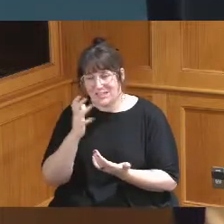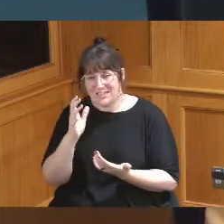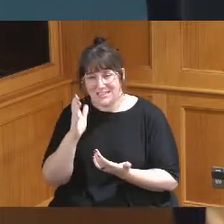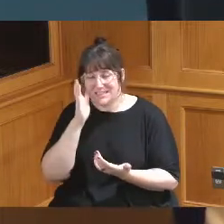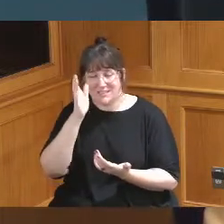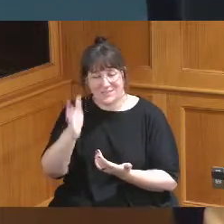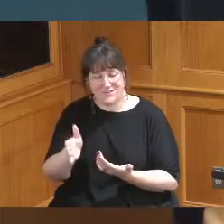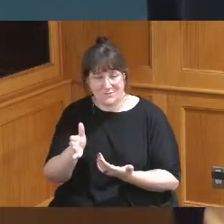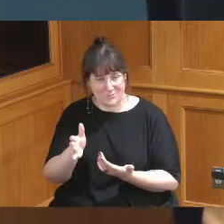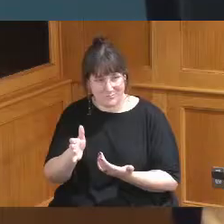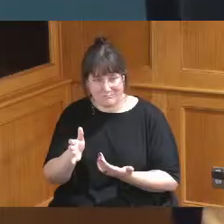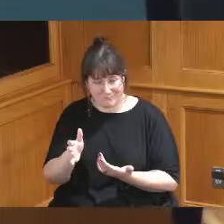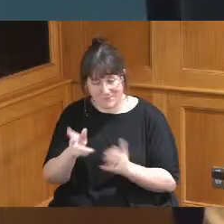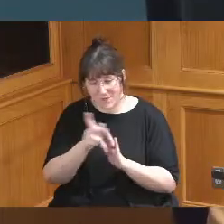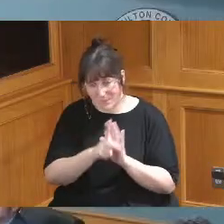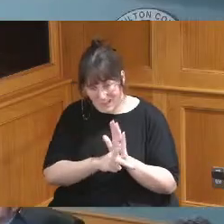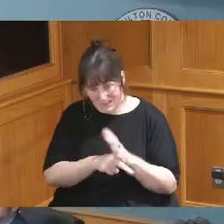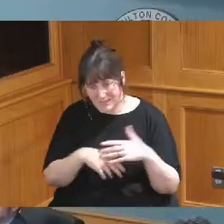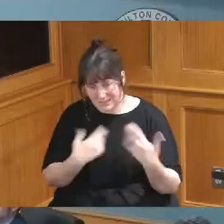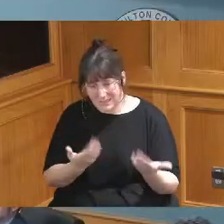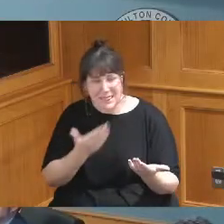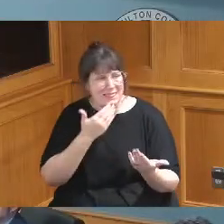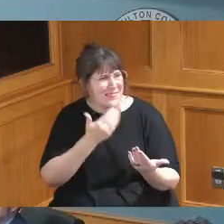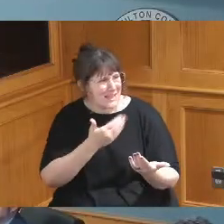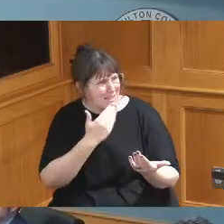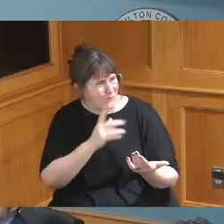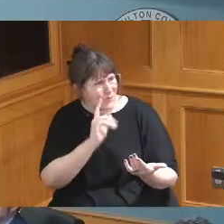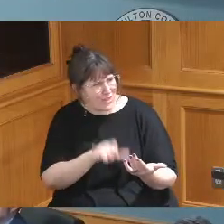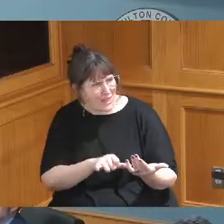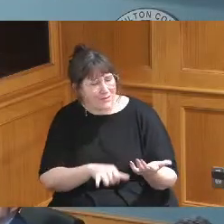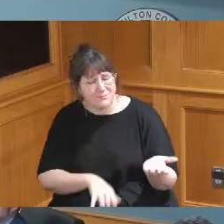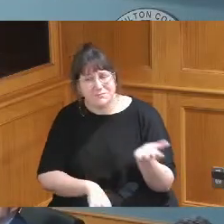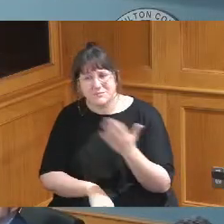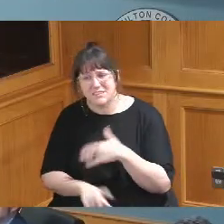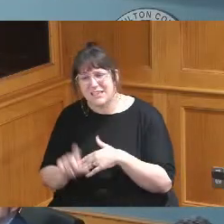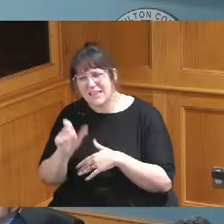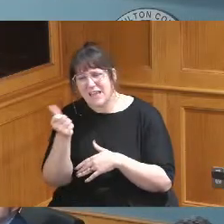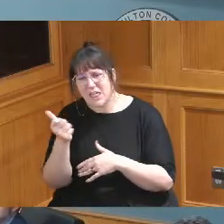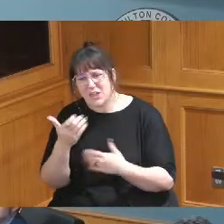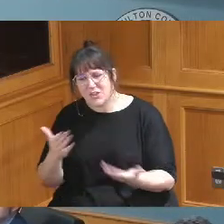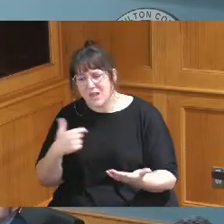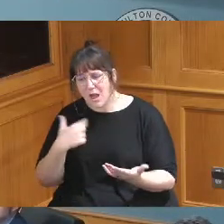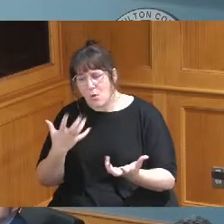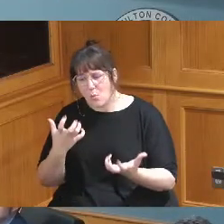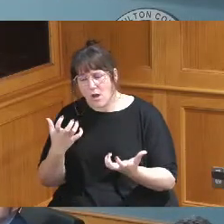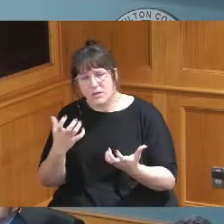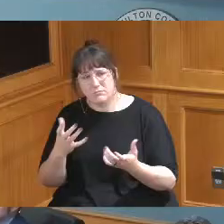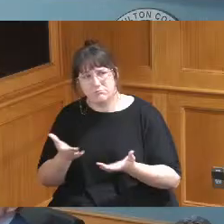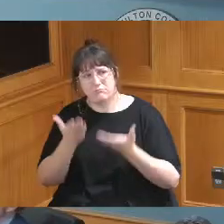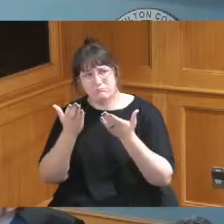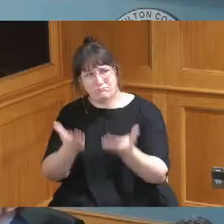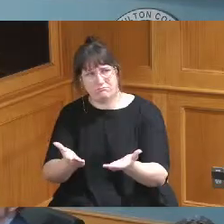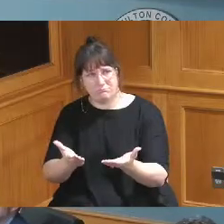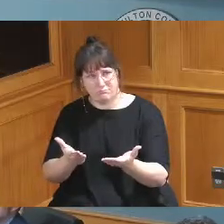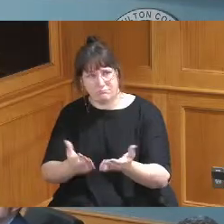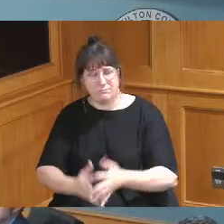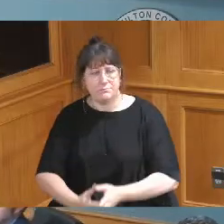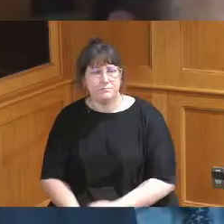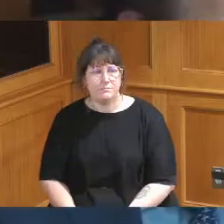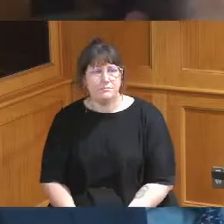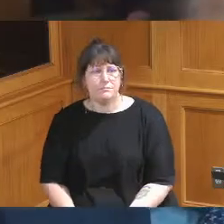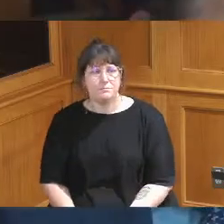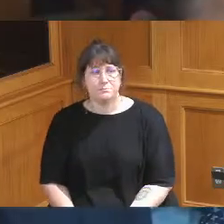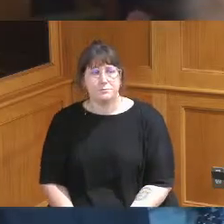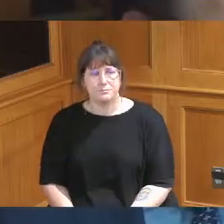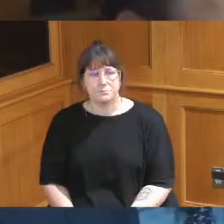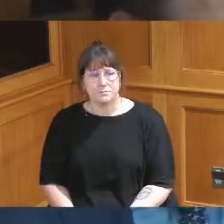that is for our policies. Yeah, thank you very much. The other item I wanted to bring attention to is